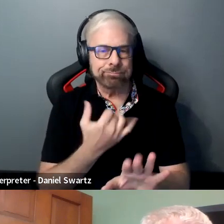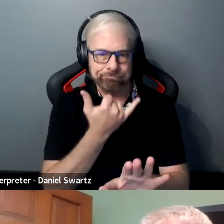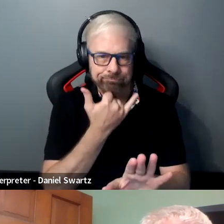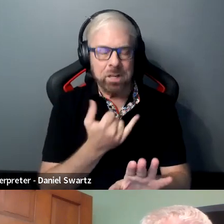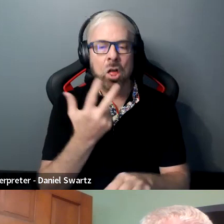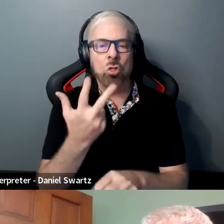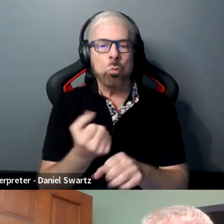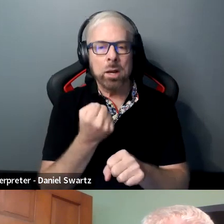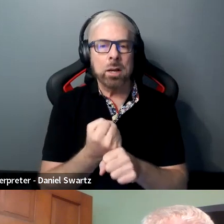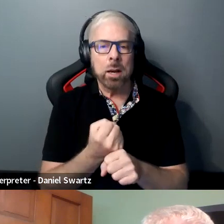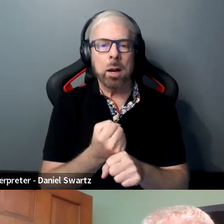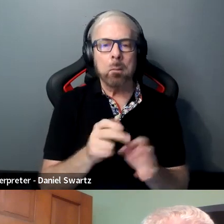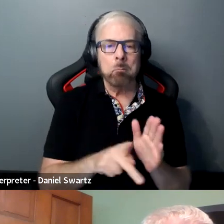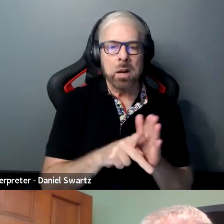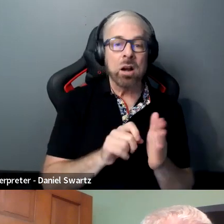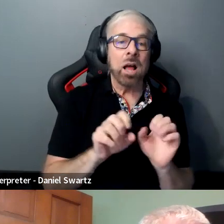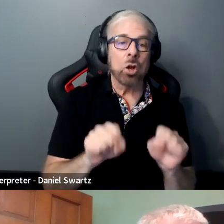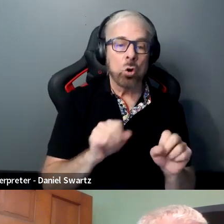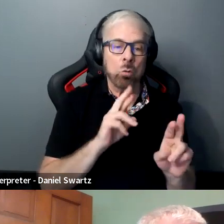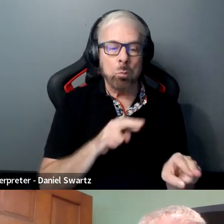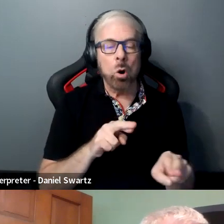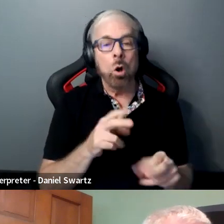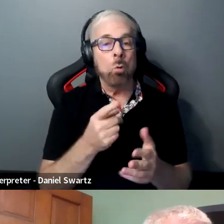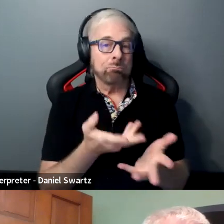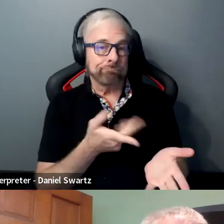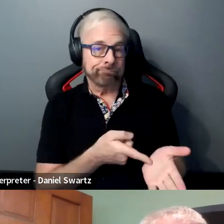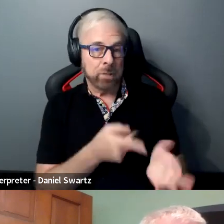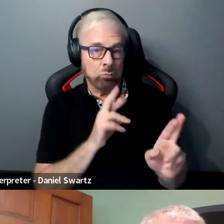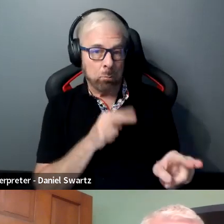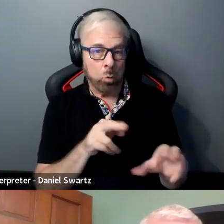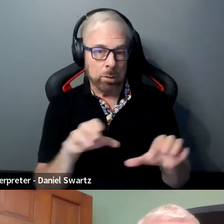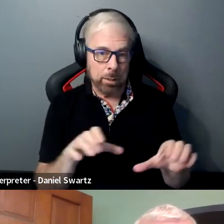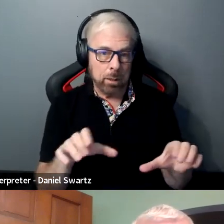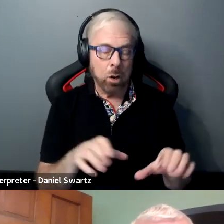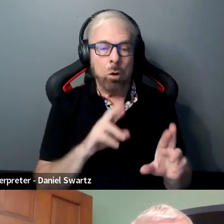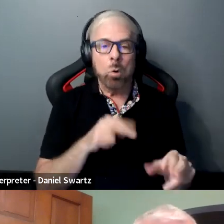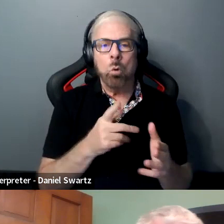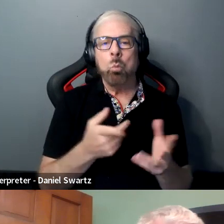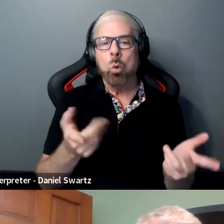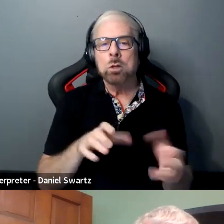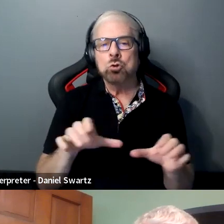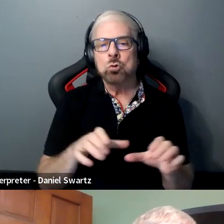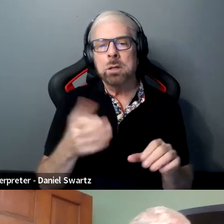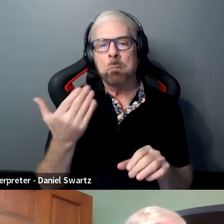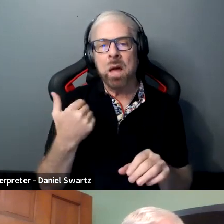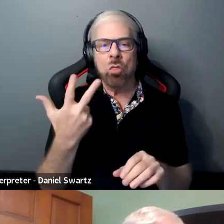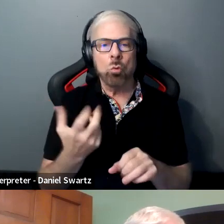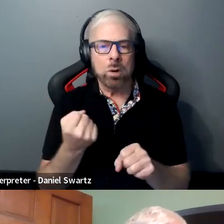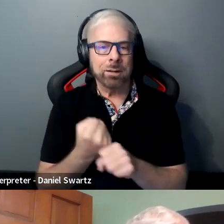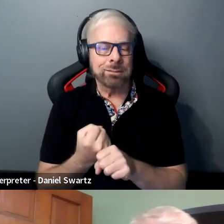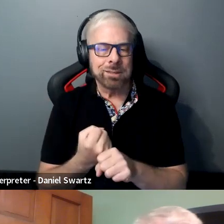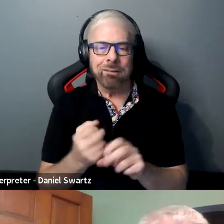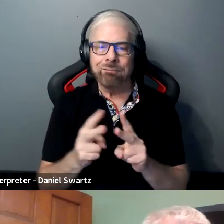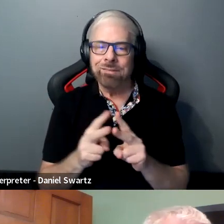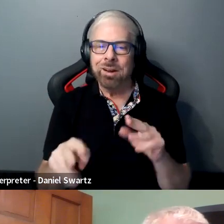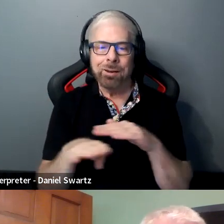3-year period where I could report. And what the report did was to report what you did the last 3 years. And it was very